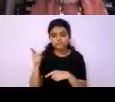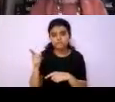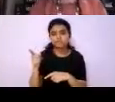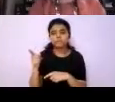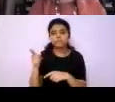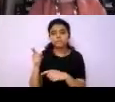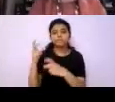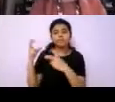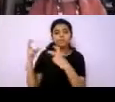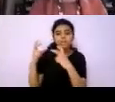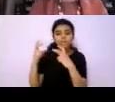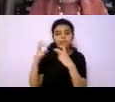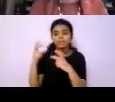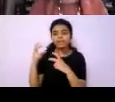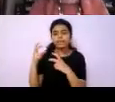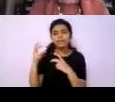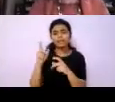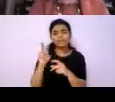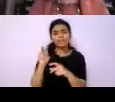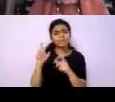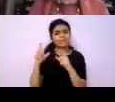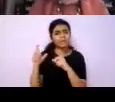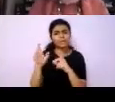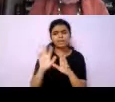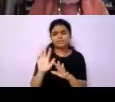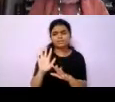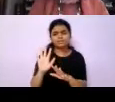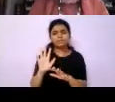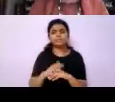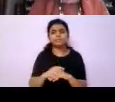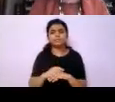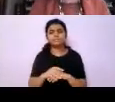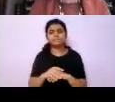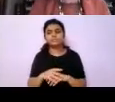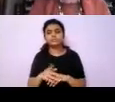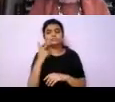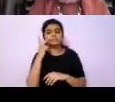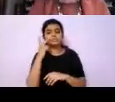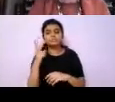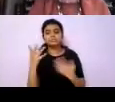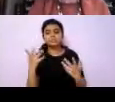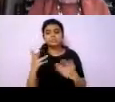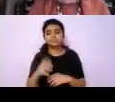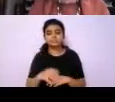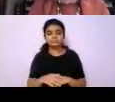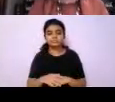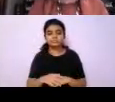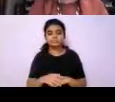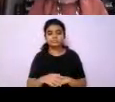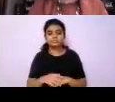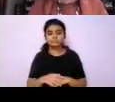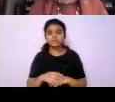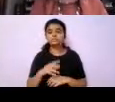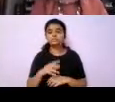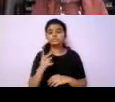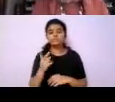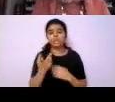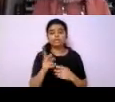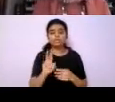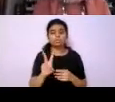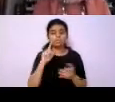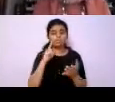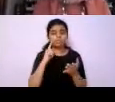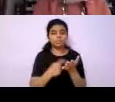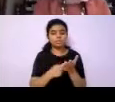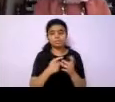Another way to see this is to consider Aristotle's view that a virtue is a mean between two vices. In